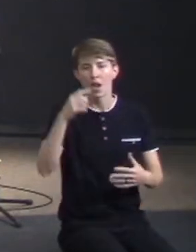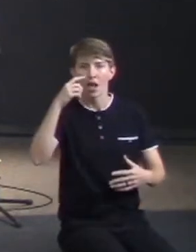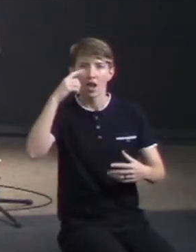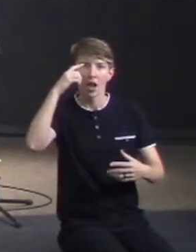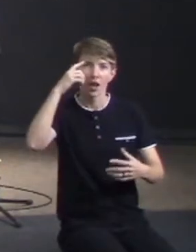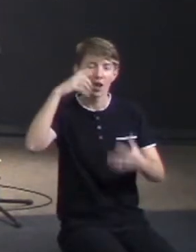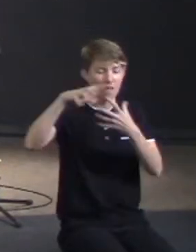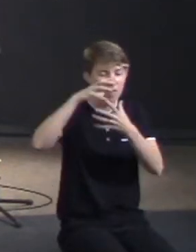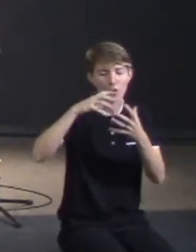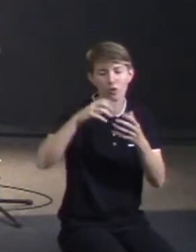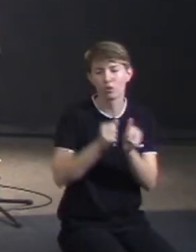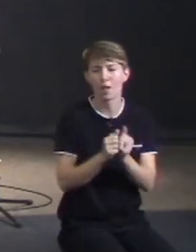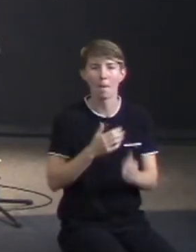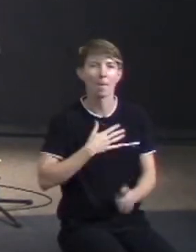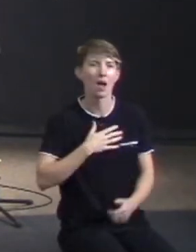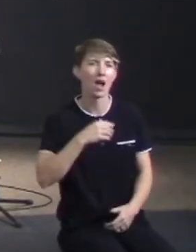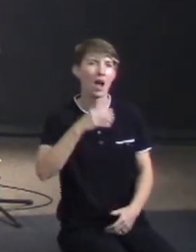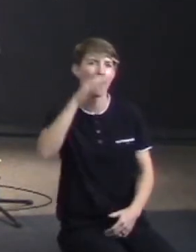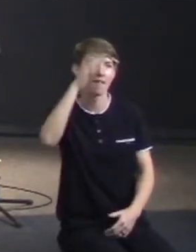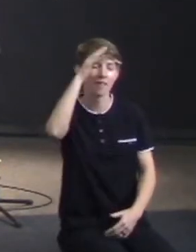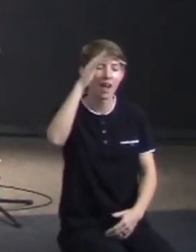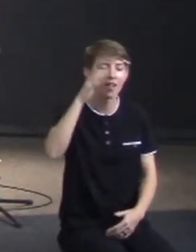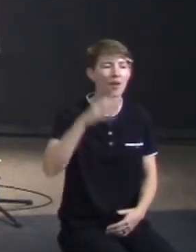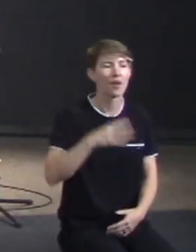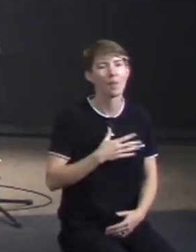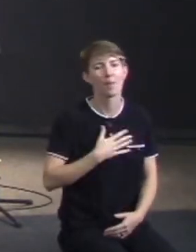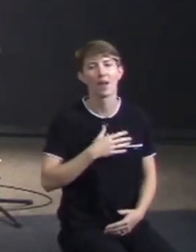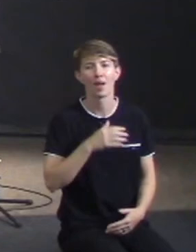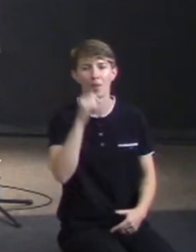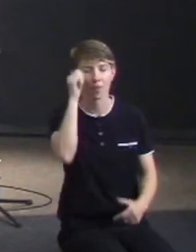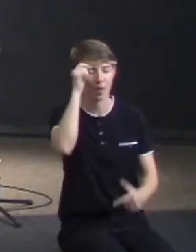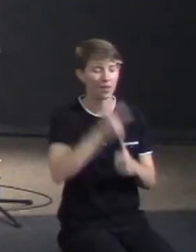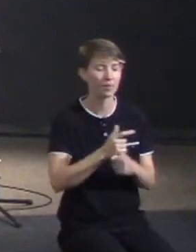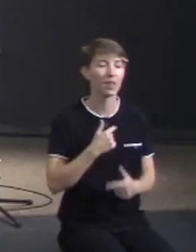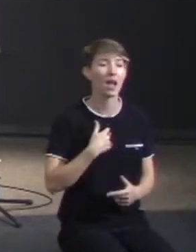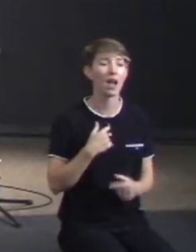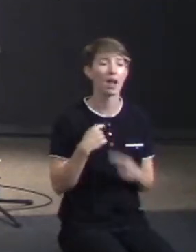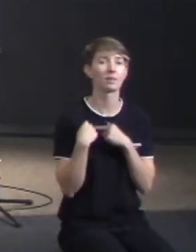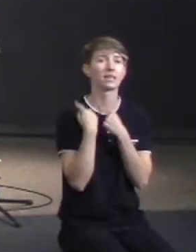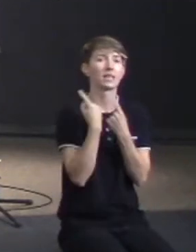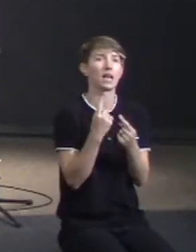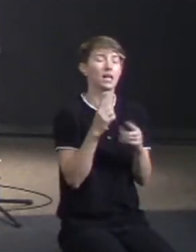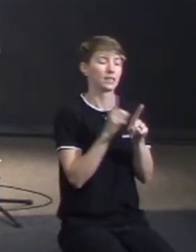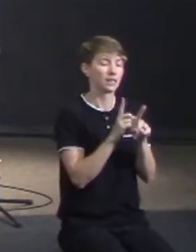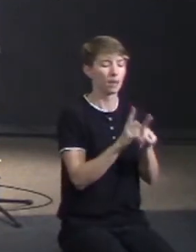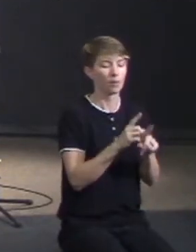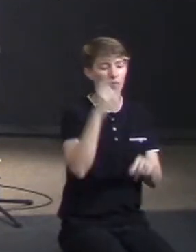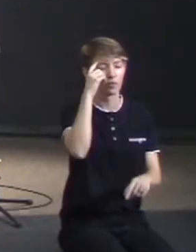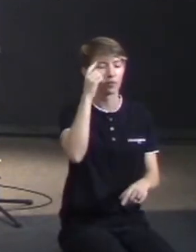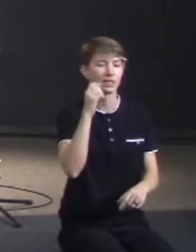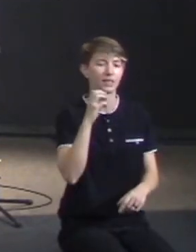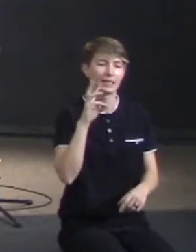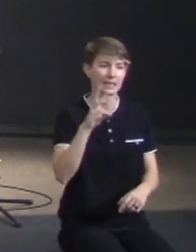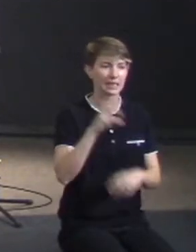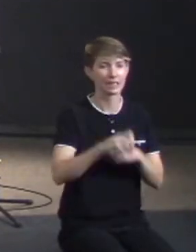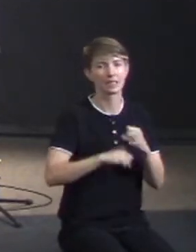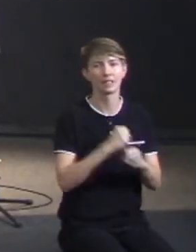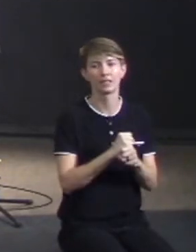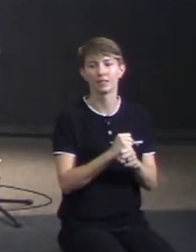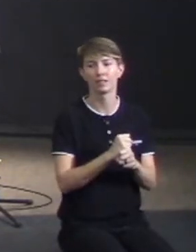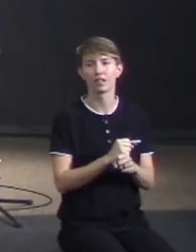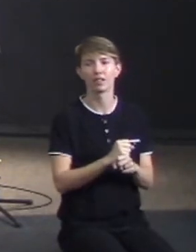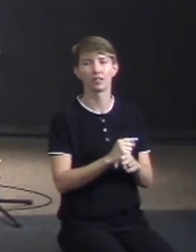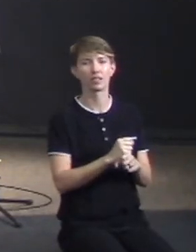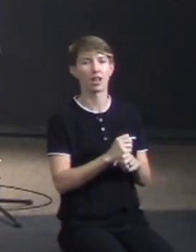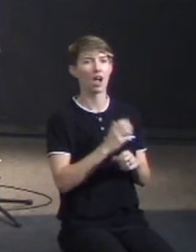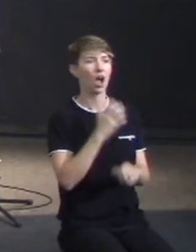So I've been a disciple for 6 years now. Totally awesome. They let a kindergartner on